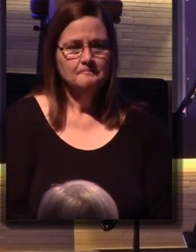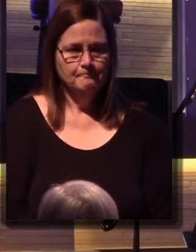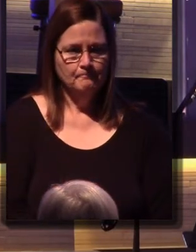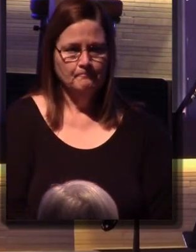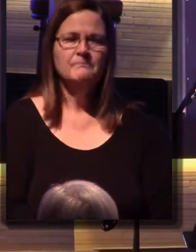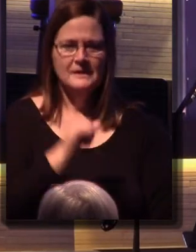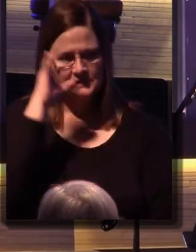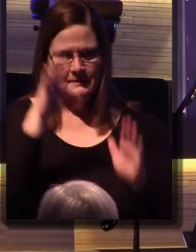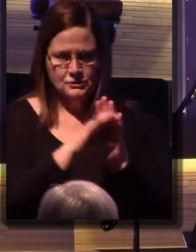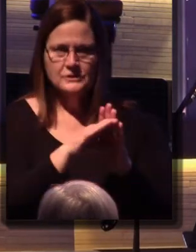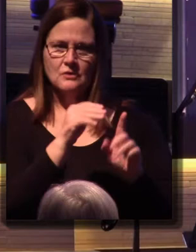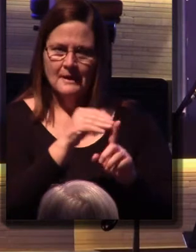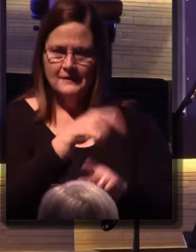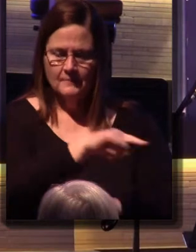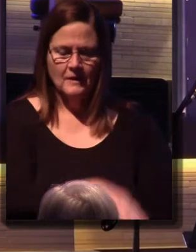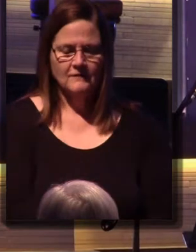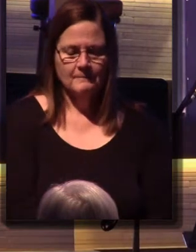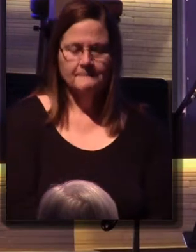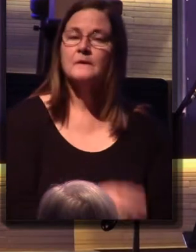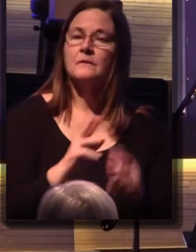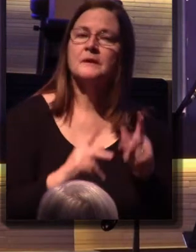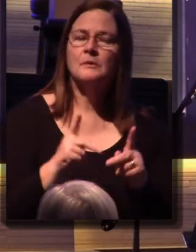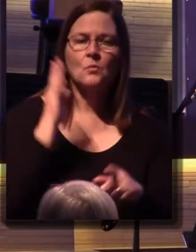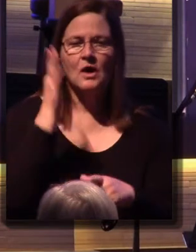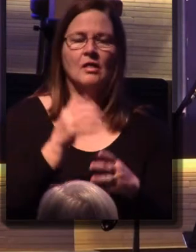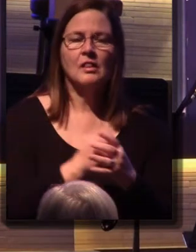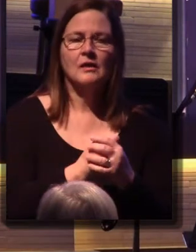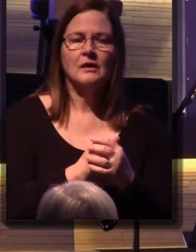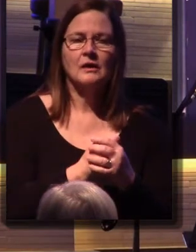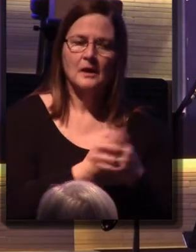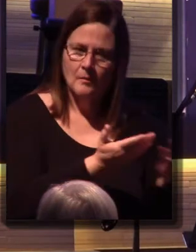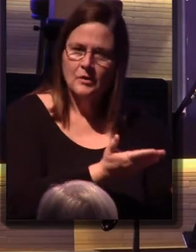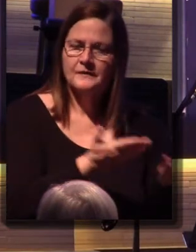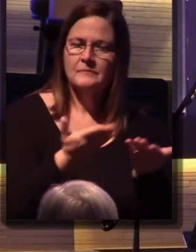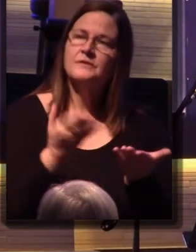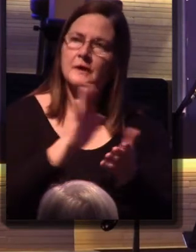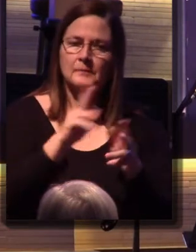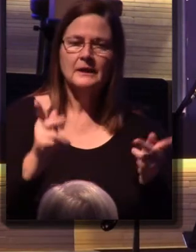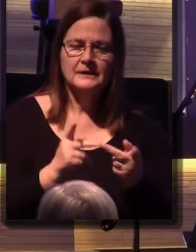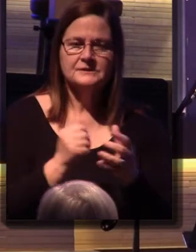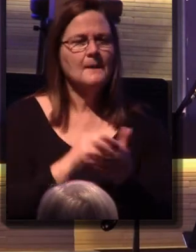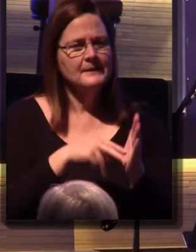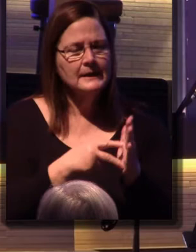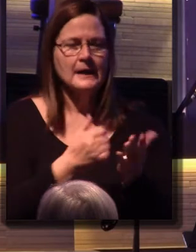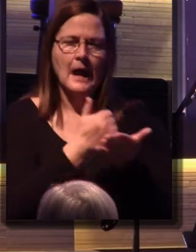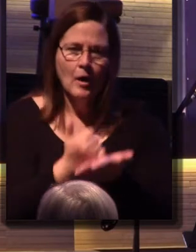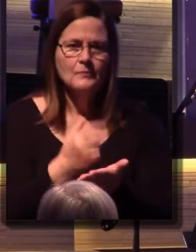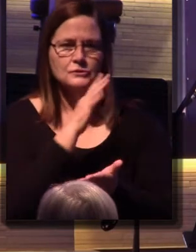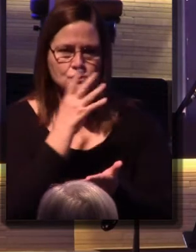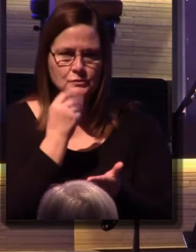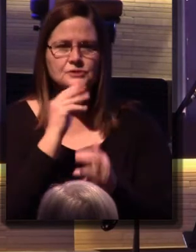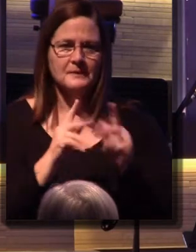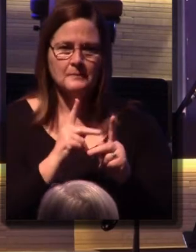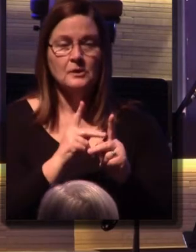the picture again that he's reminding them of here. In verse 2, he says, the peoples will take them along and bring them to their place, meaning